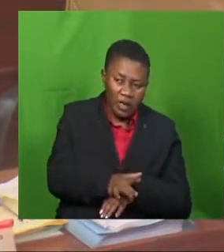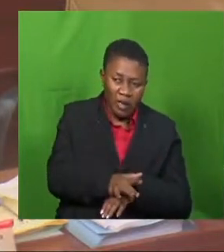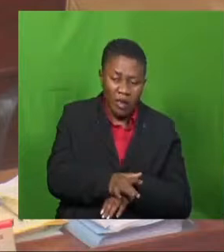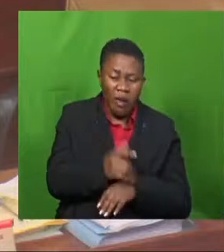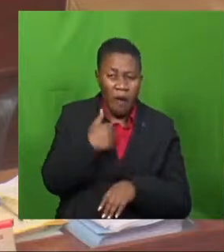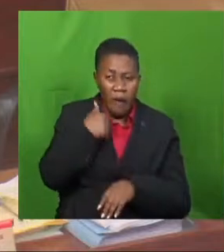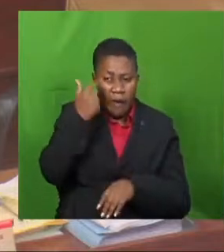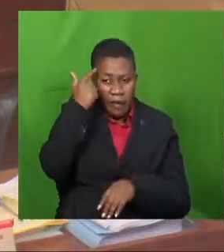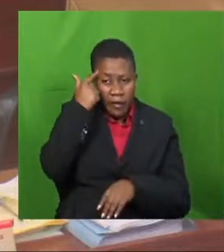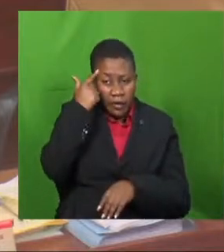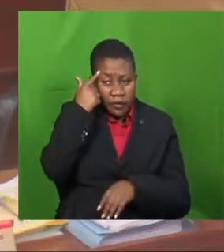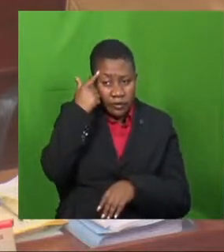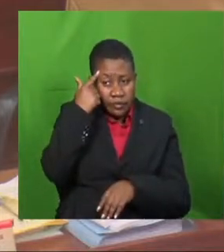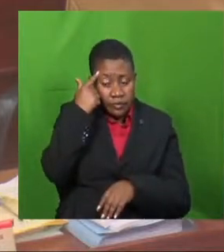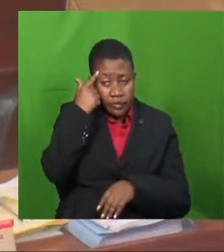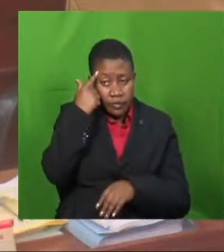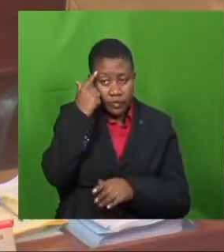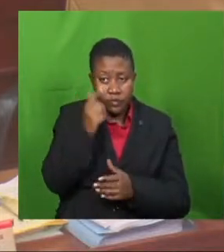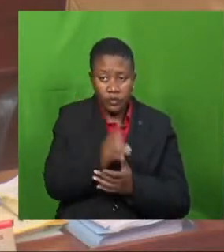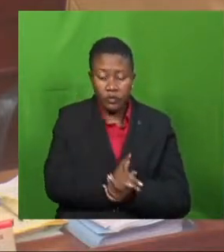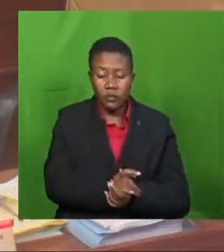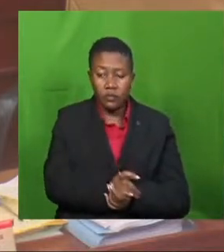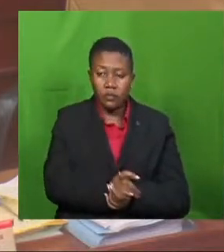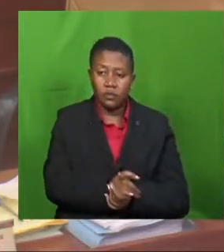that we should bring that angle to it. Yes.